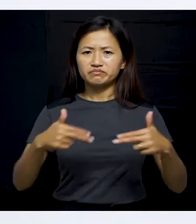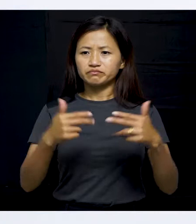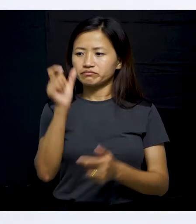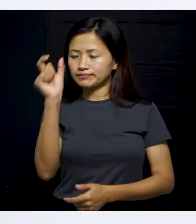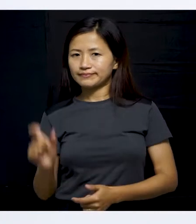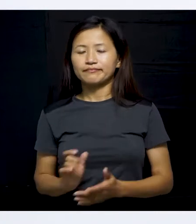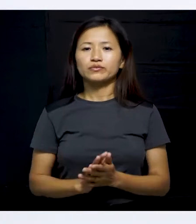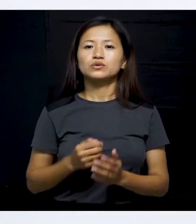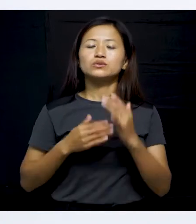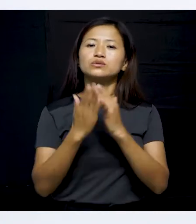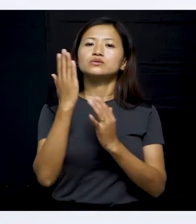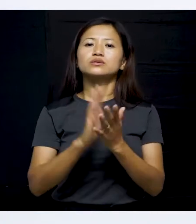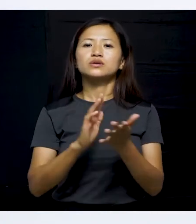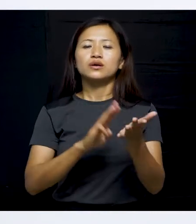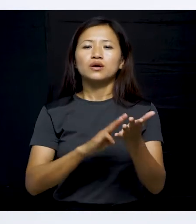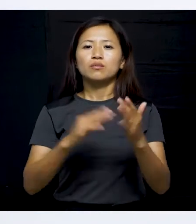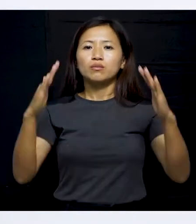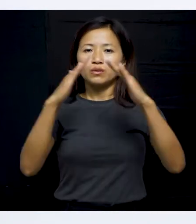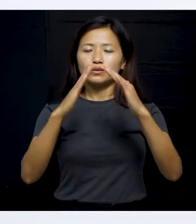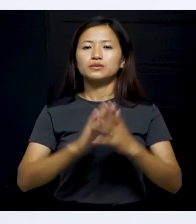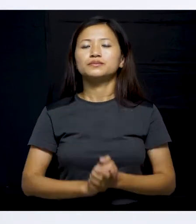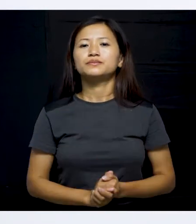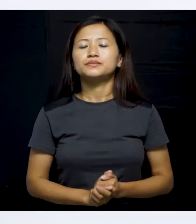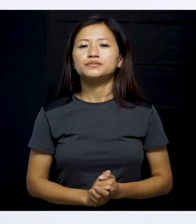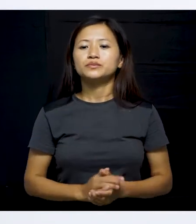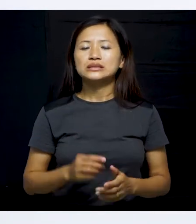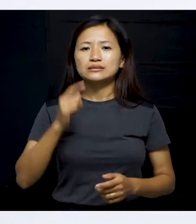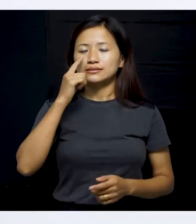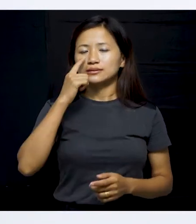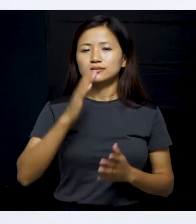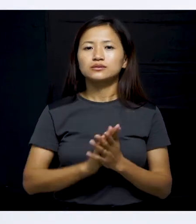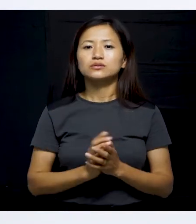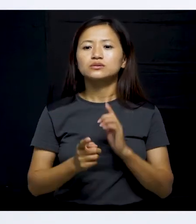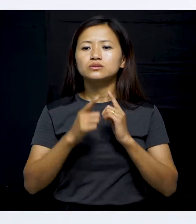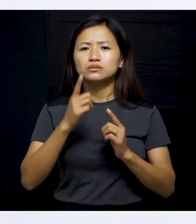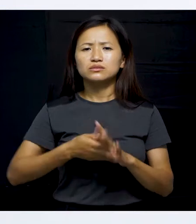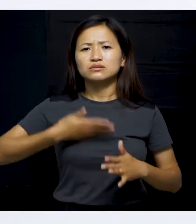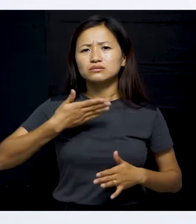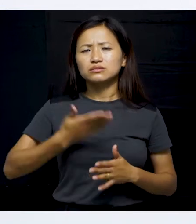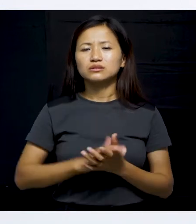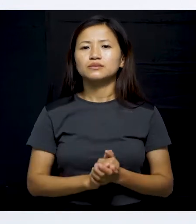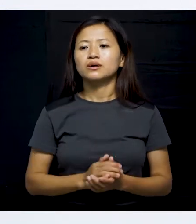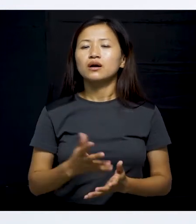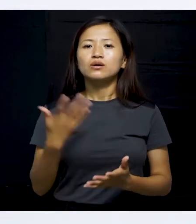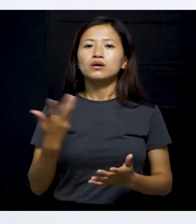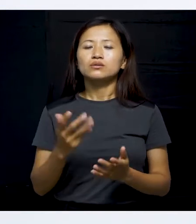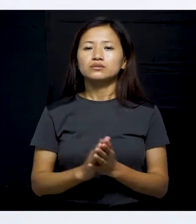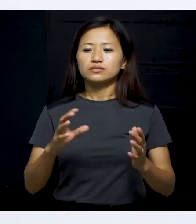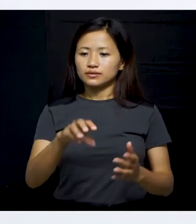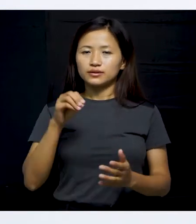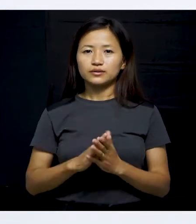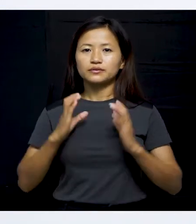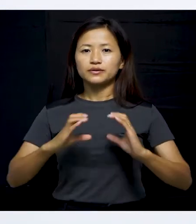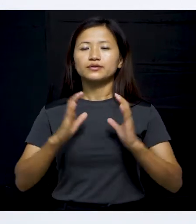through this Morung. And as for the young girls, they are taught about the womanhood, how to take care of their homes, what to do